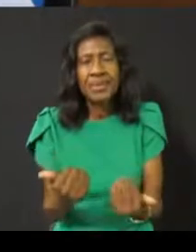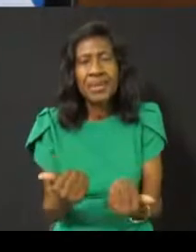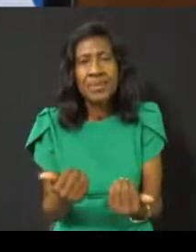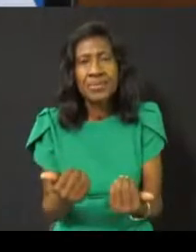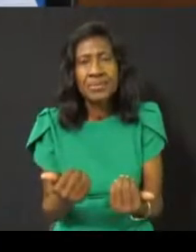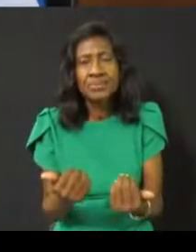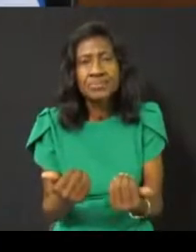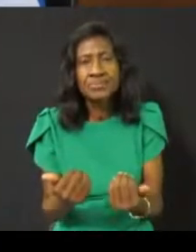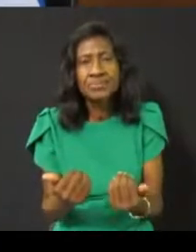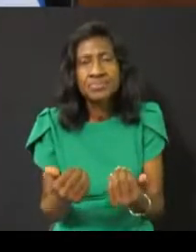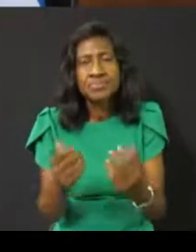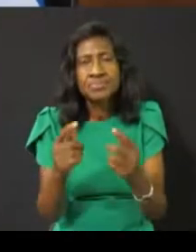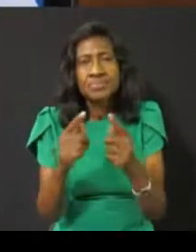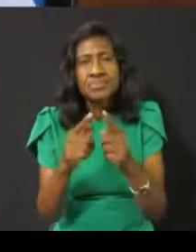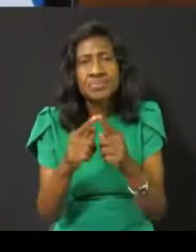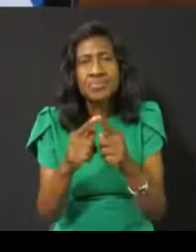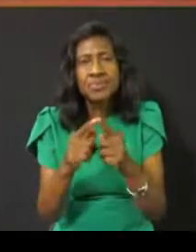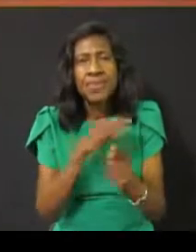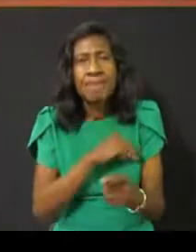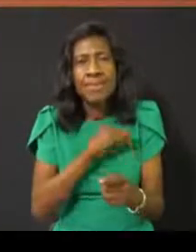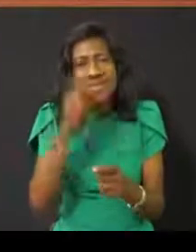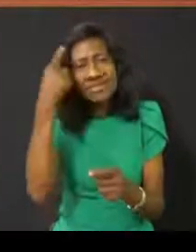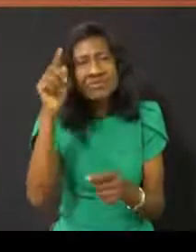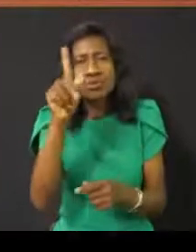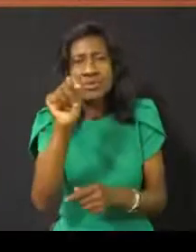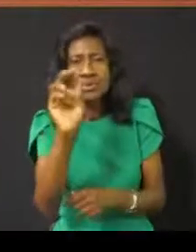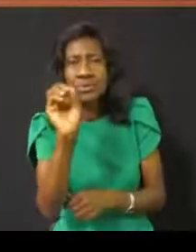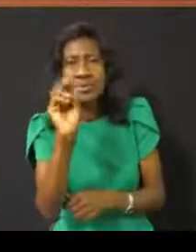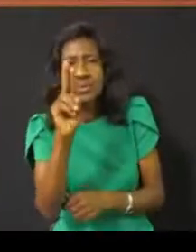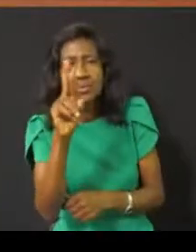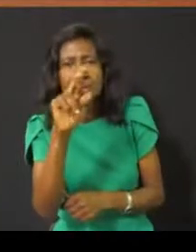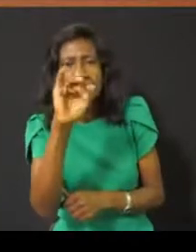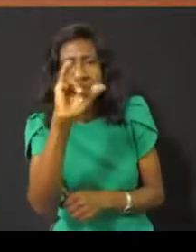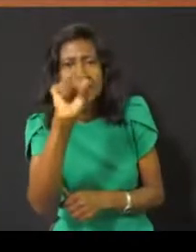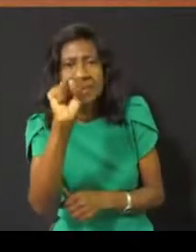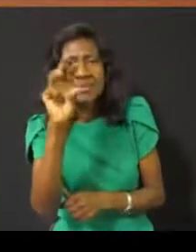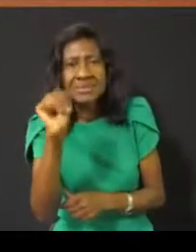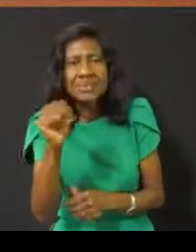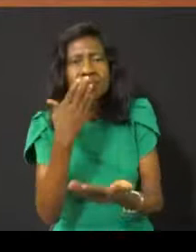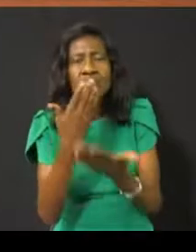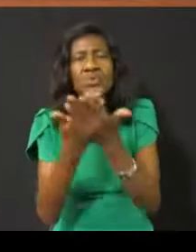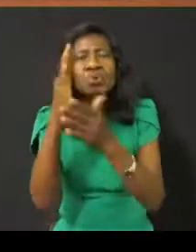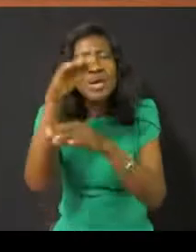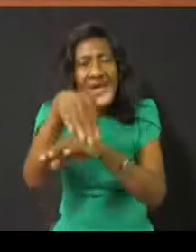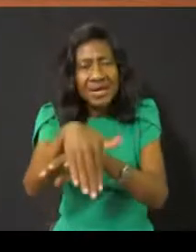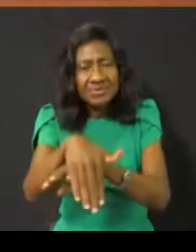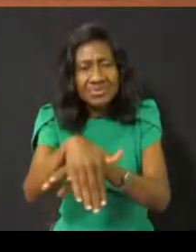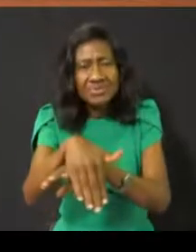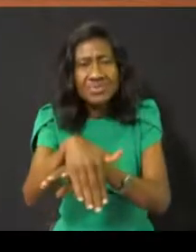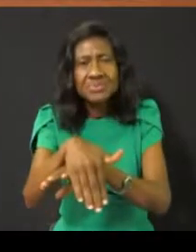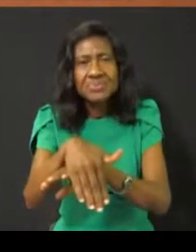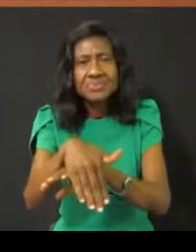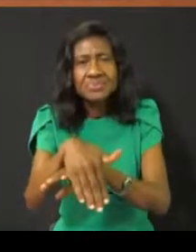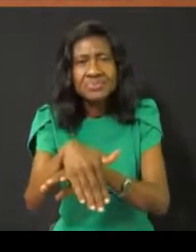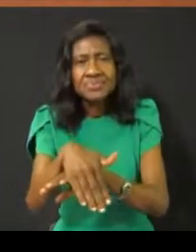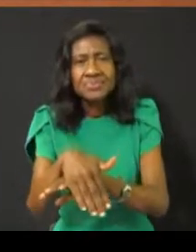now immediately to the Minister for Tourism. Thank you, Simon. Good afternoon, panel.